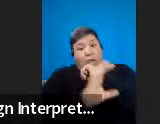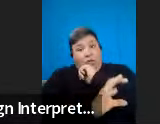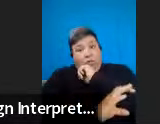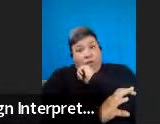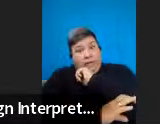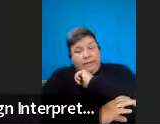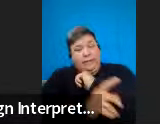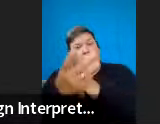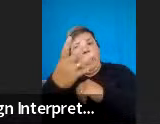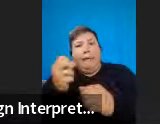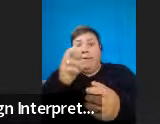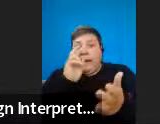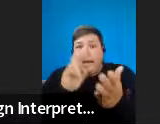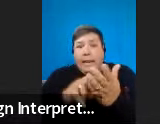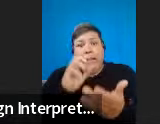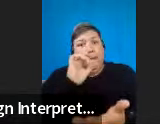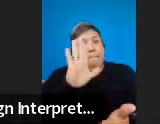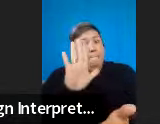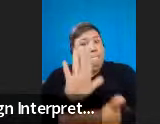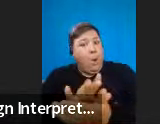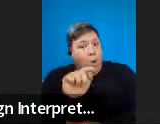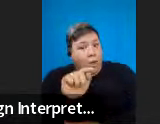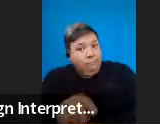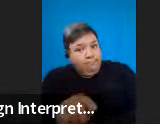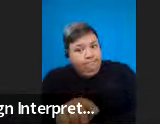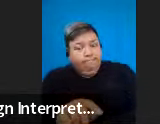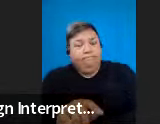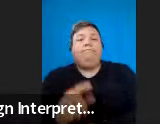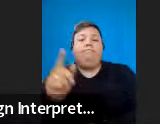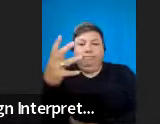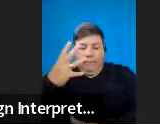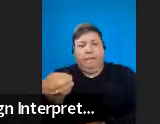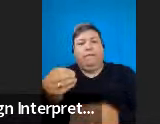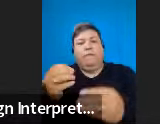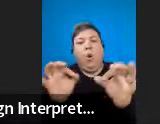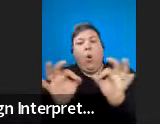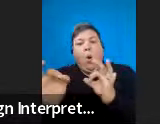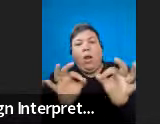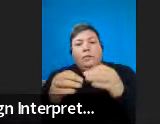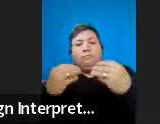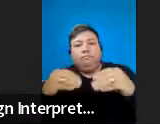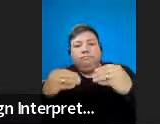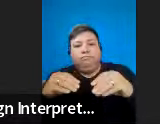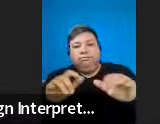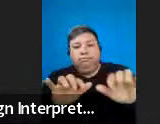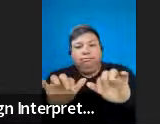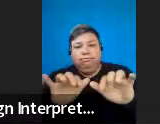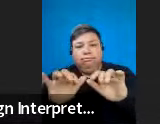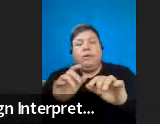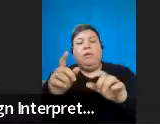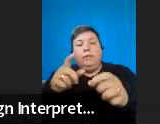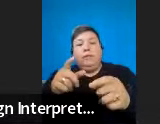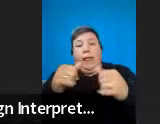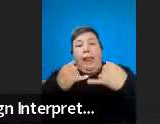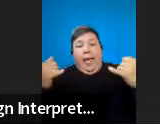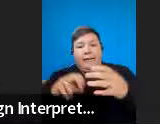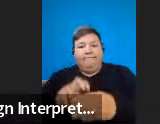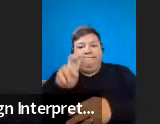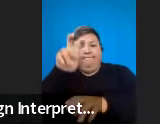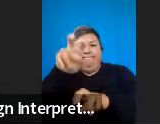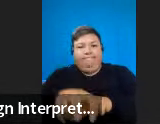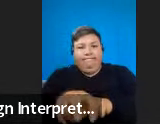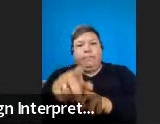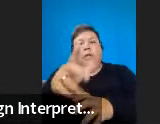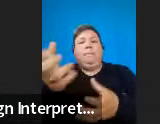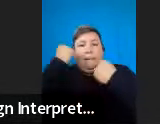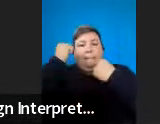a booking to be done, again, we prioritize your request and we put it in front of the queue, then you get your inspection quicker than